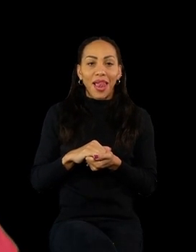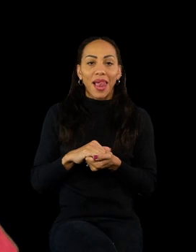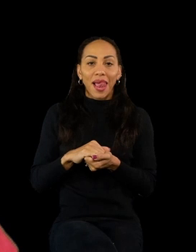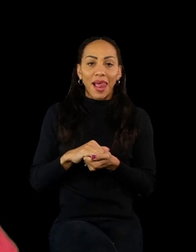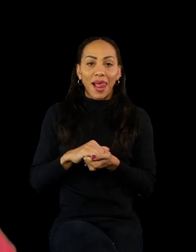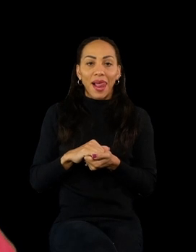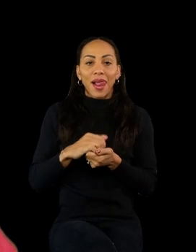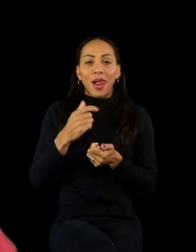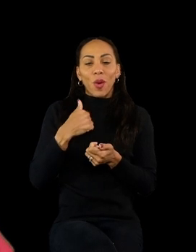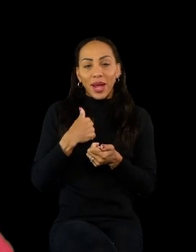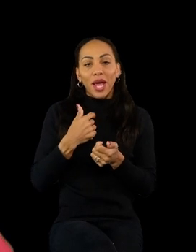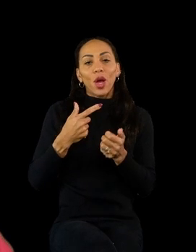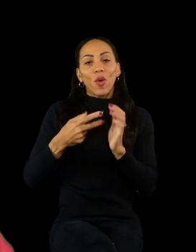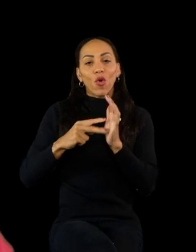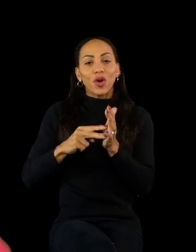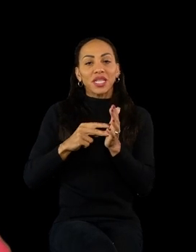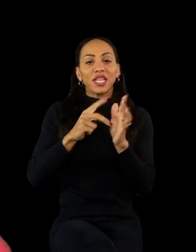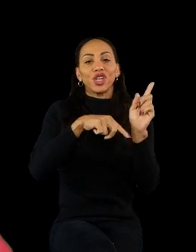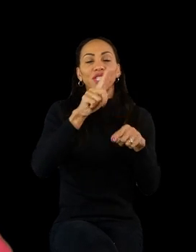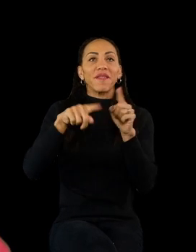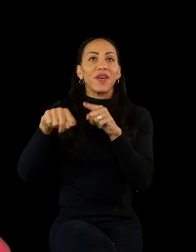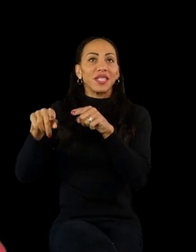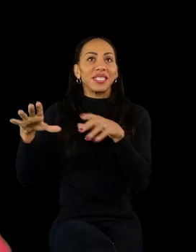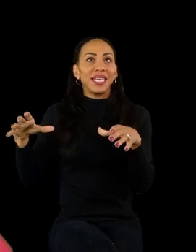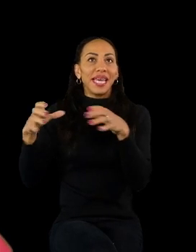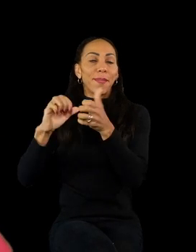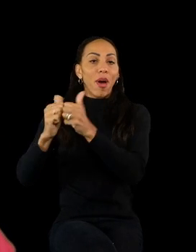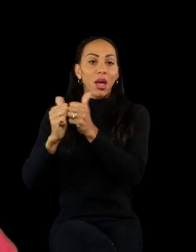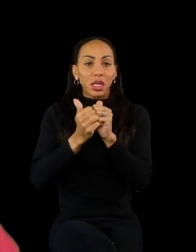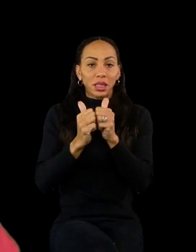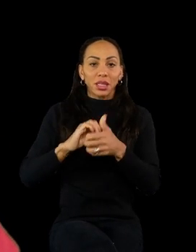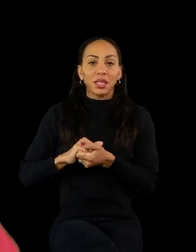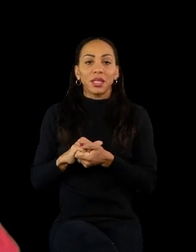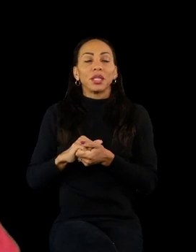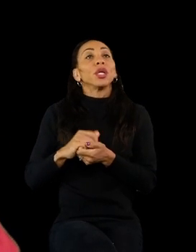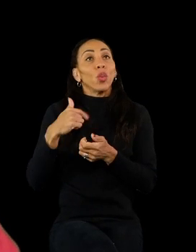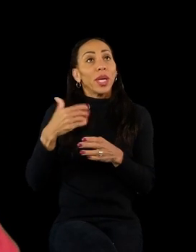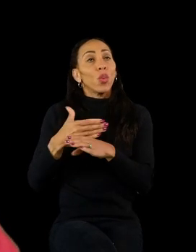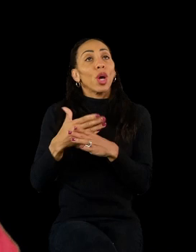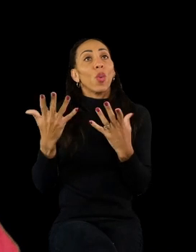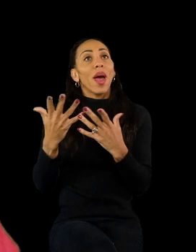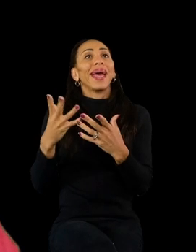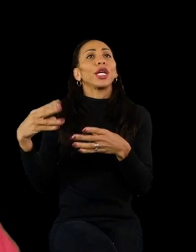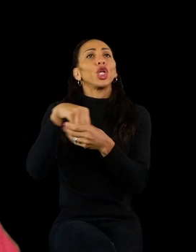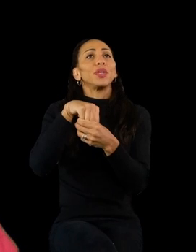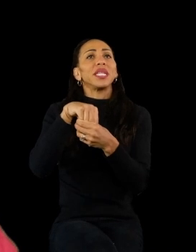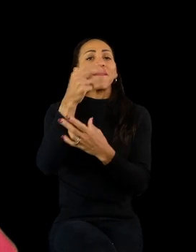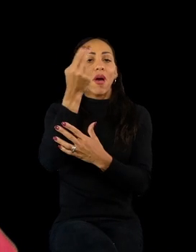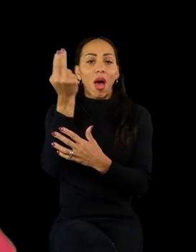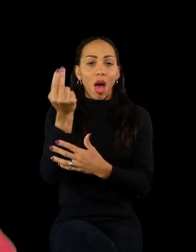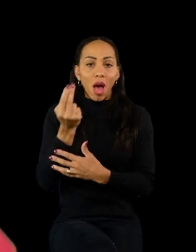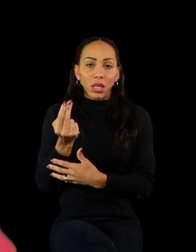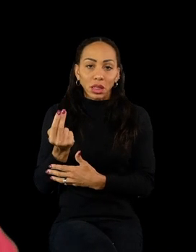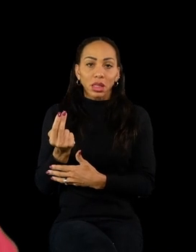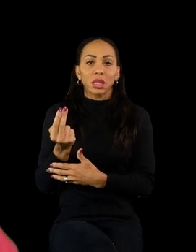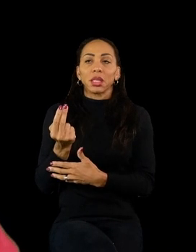my organization called Diverse Patterns. We are a disability service provider. And we also work in inclusive arts